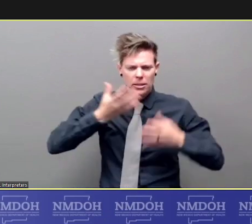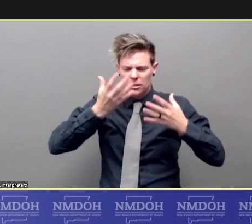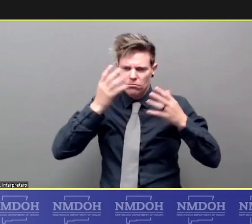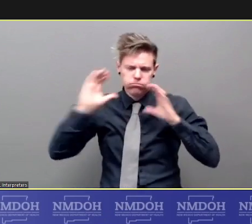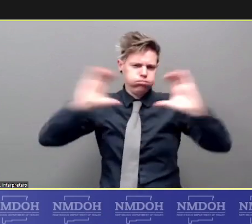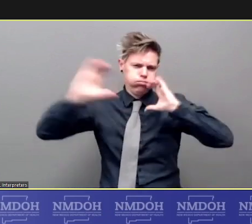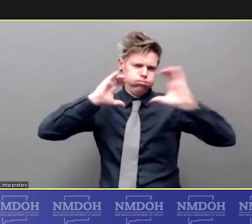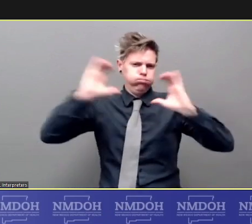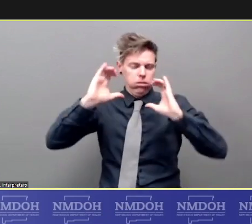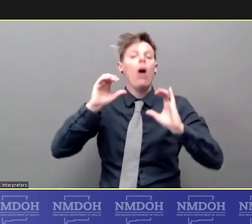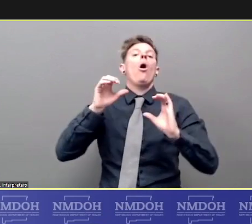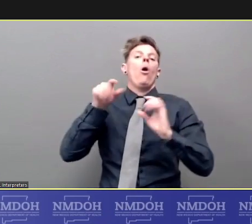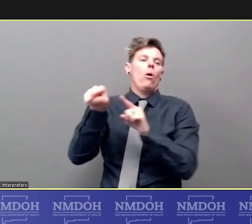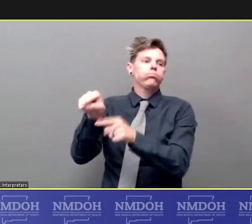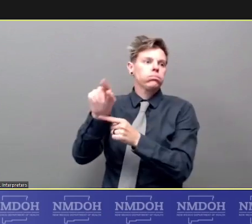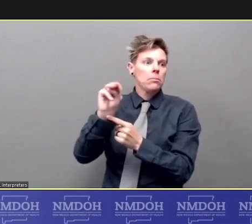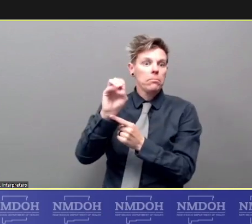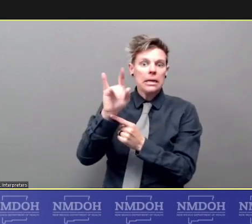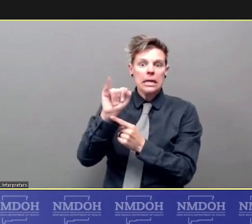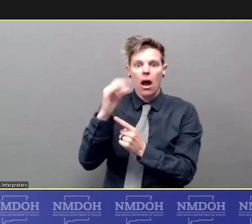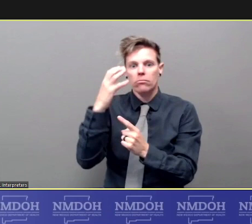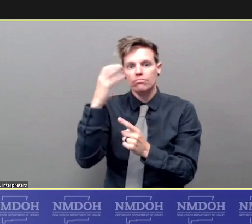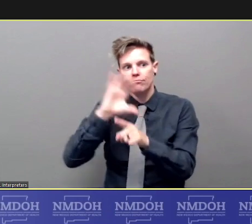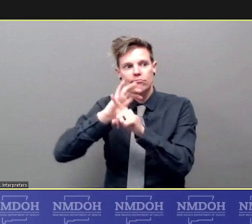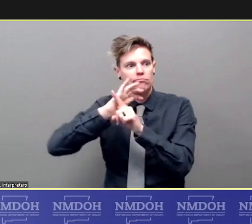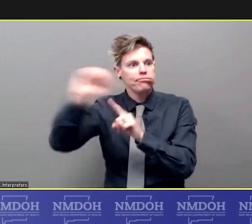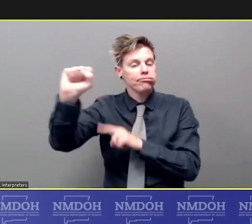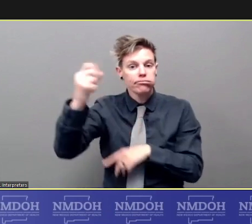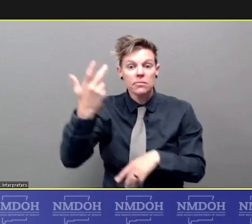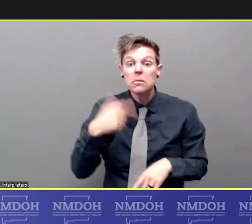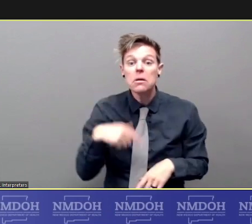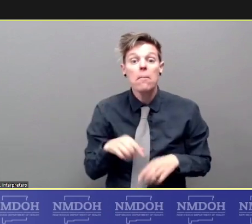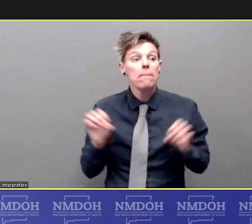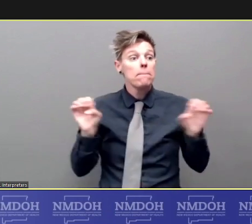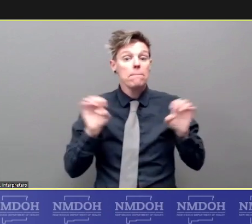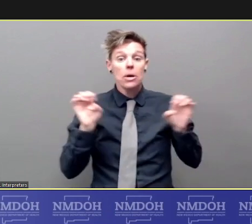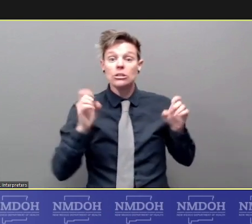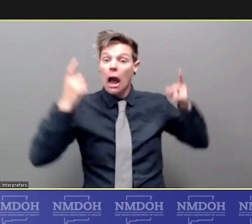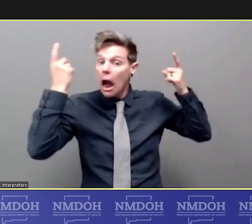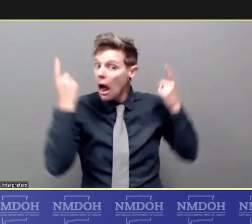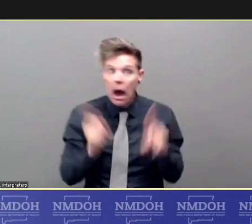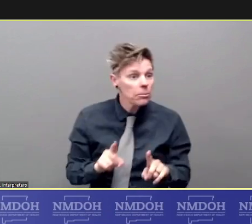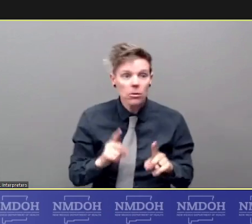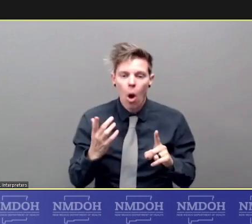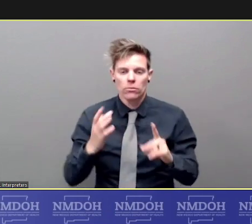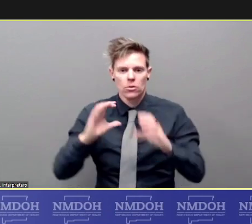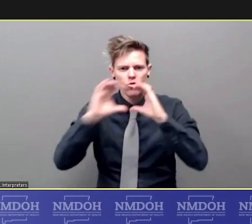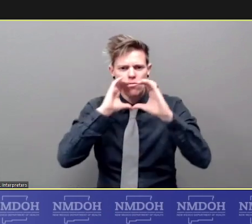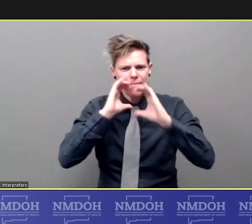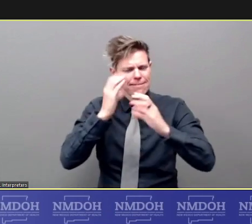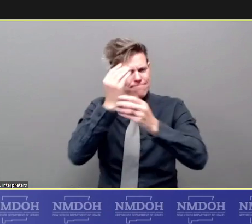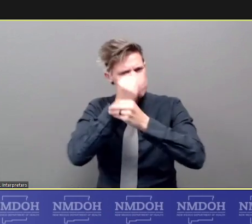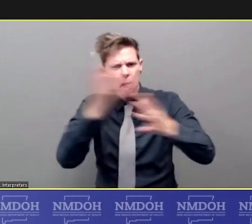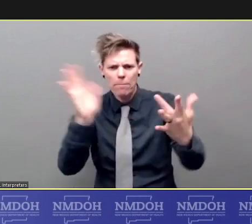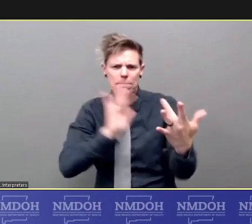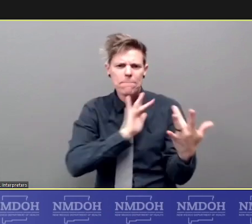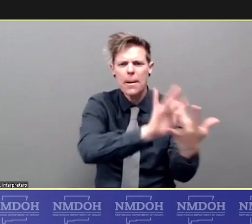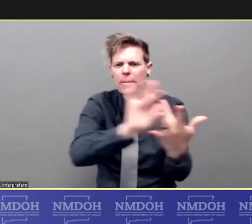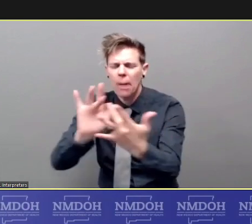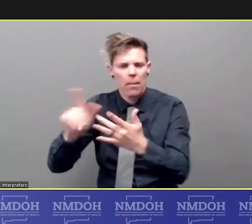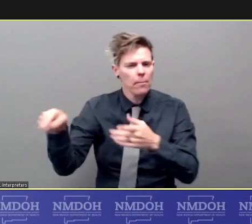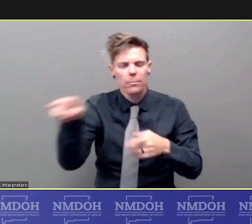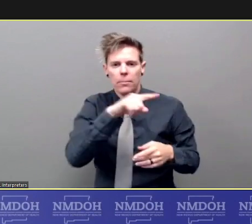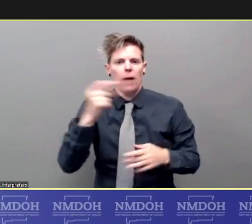challenge in almost any emergency. You know, we did reflect today on the fact that when we got into this, no one thought it was going to